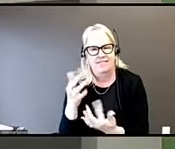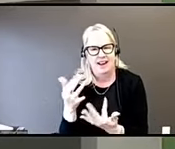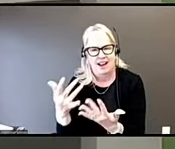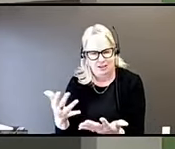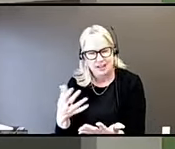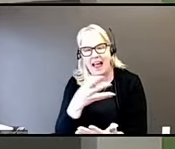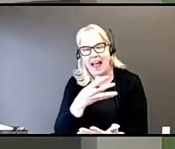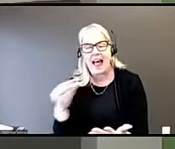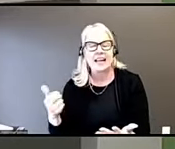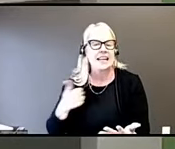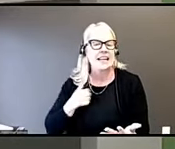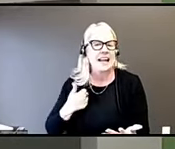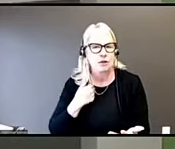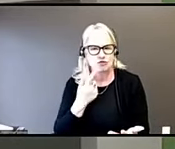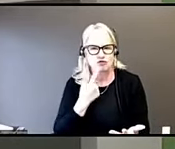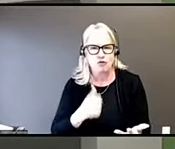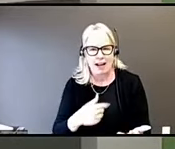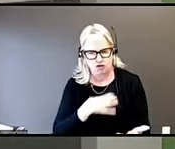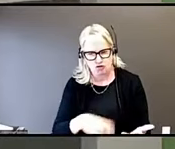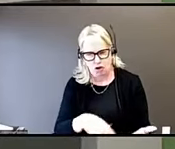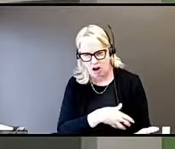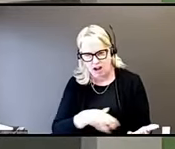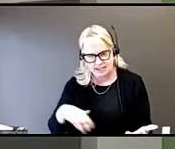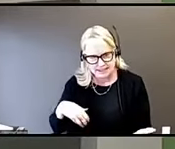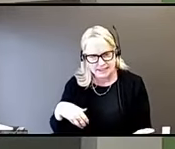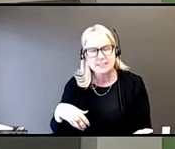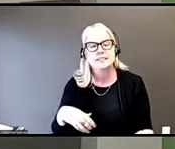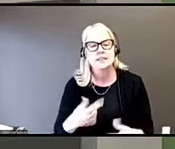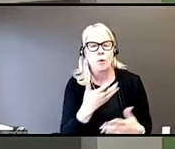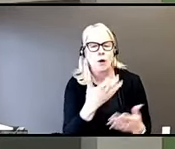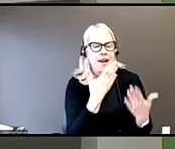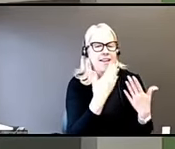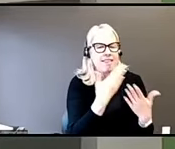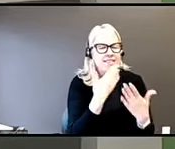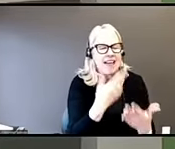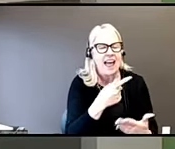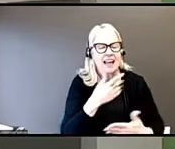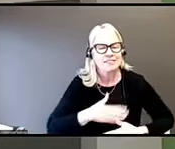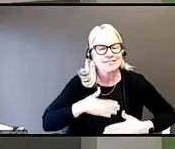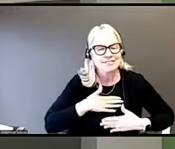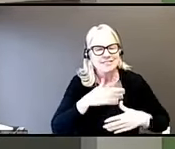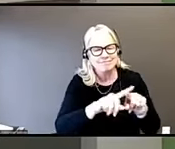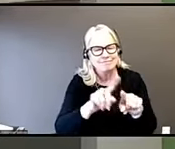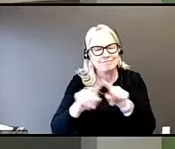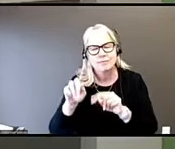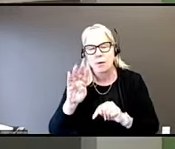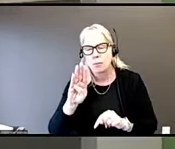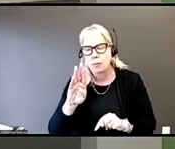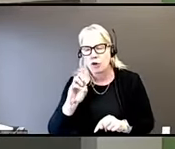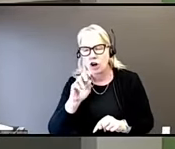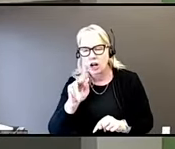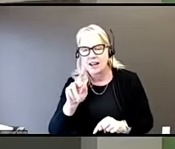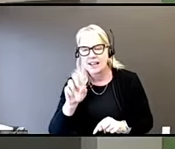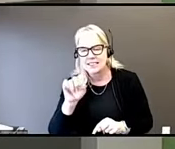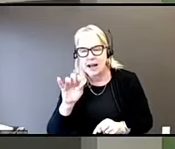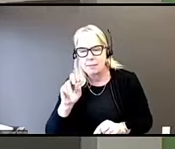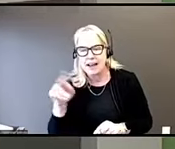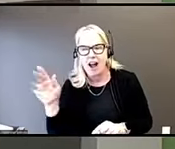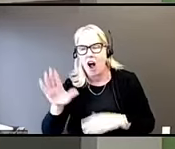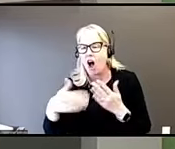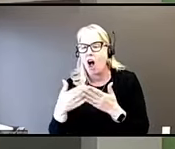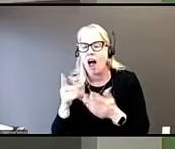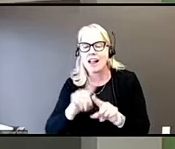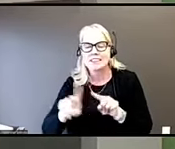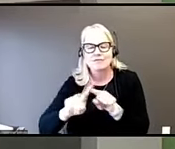Cross. I want to thank Brooks Diamond and Sonic Entertainment and all the artists who are making themselves available.